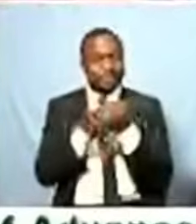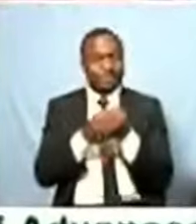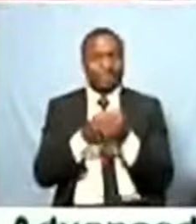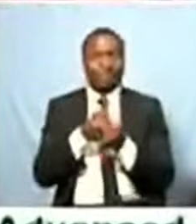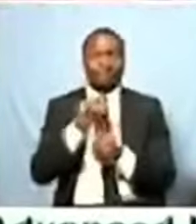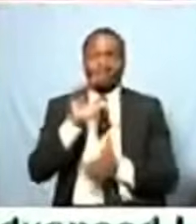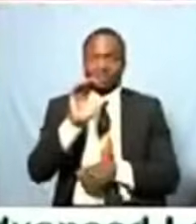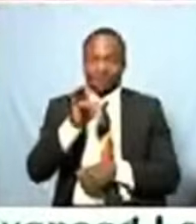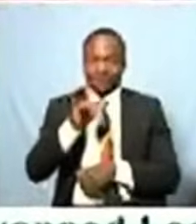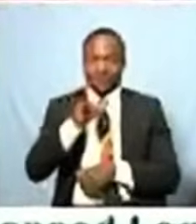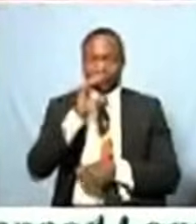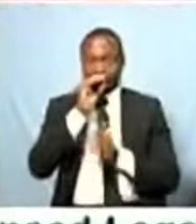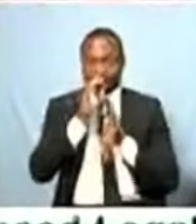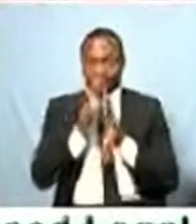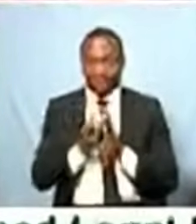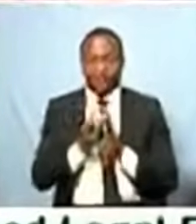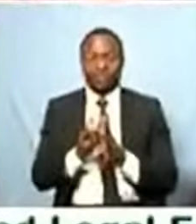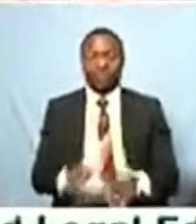Yes, Madam Speaker.